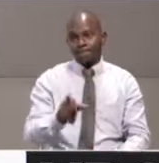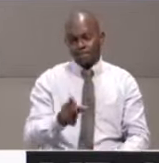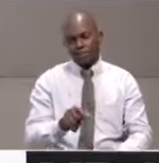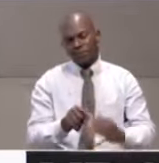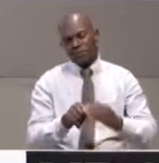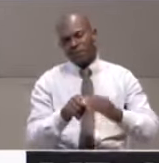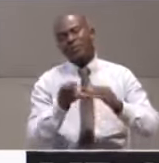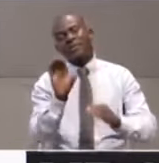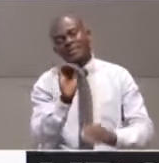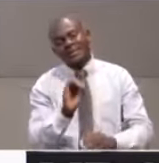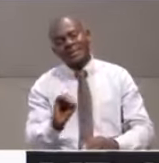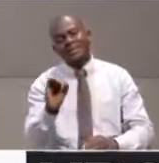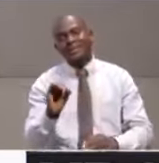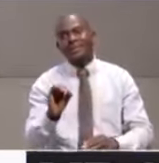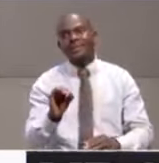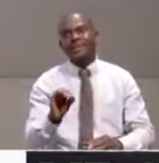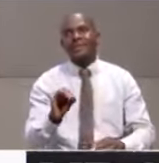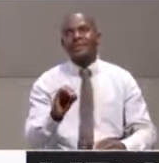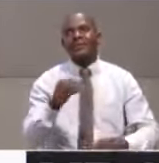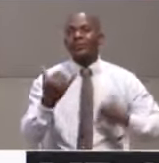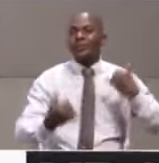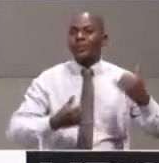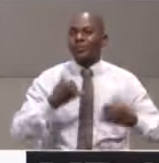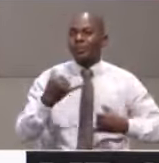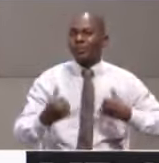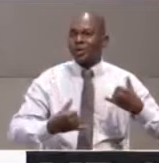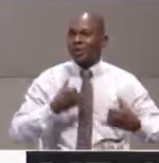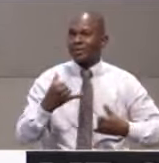grass to grace.